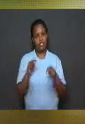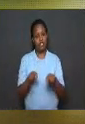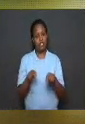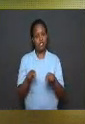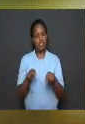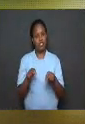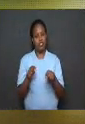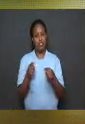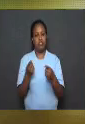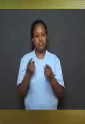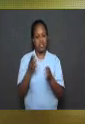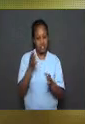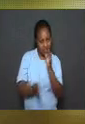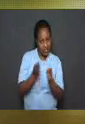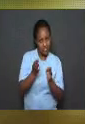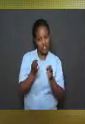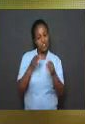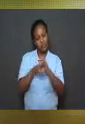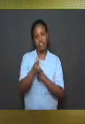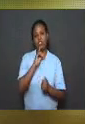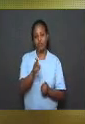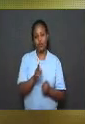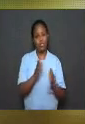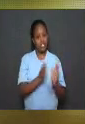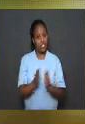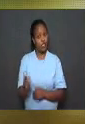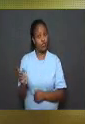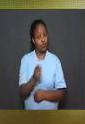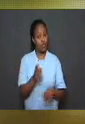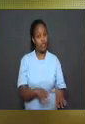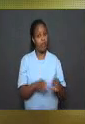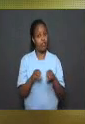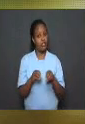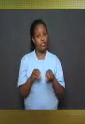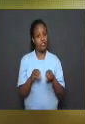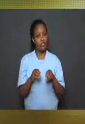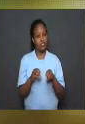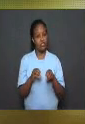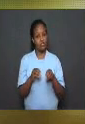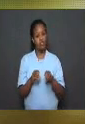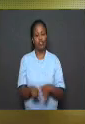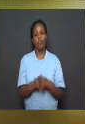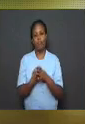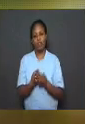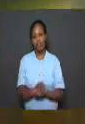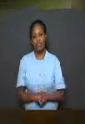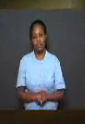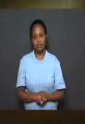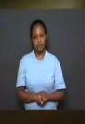to justice. If you are ready, students, we will begin.